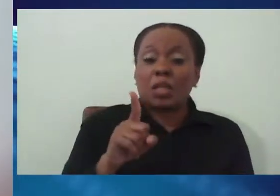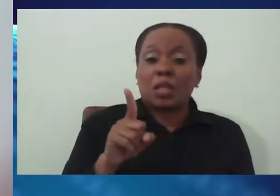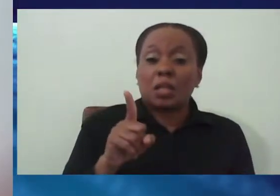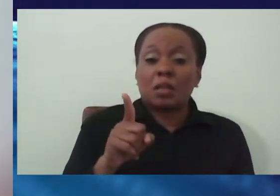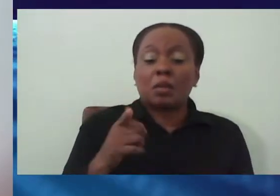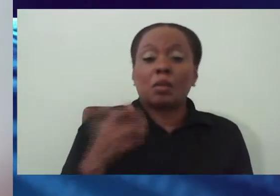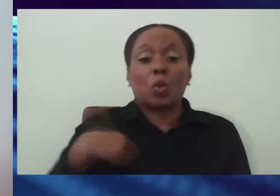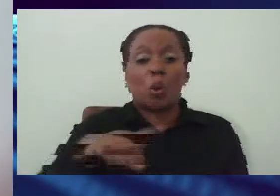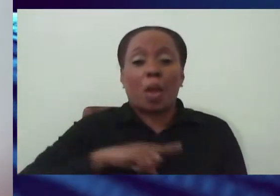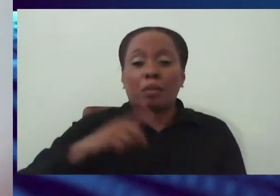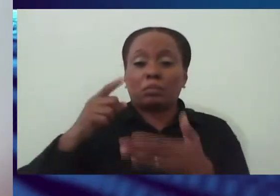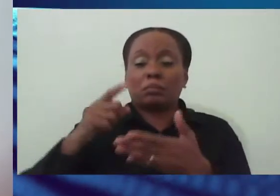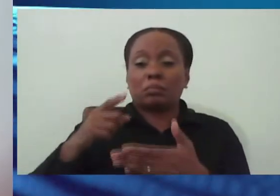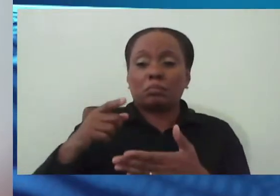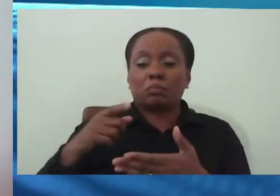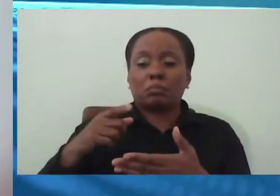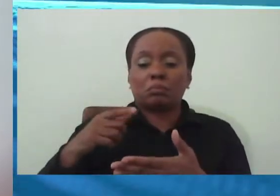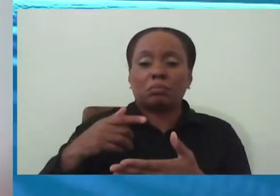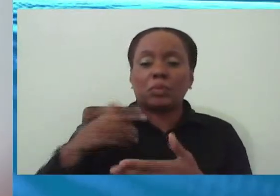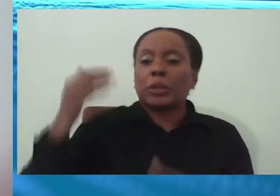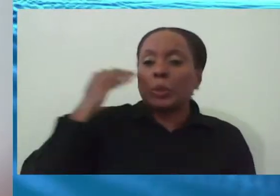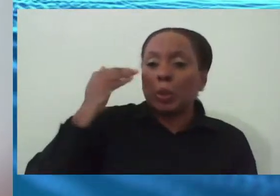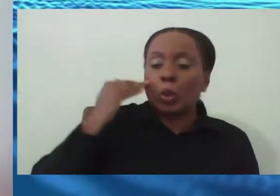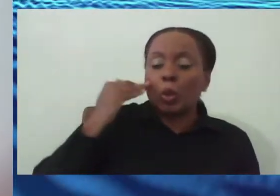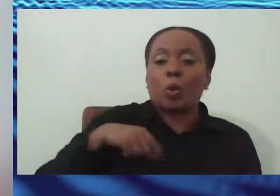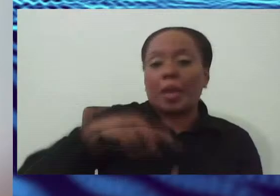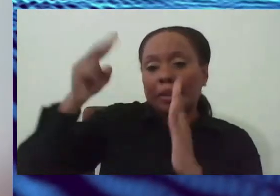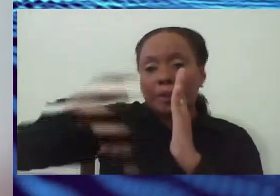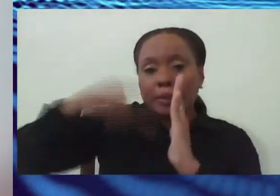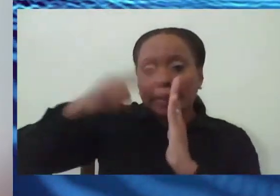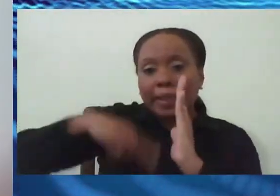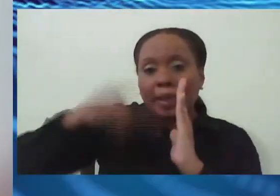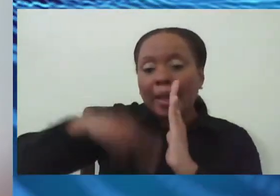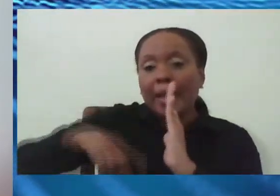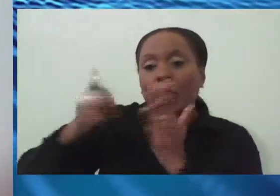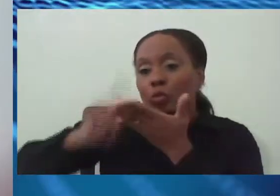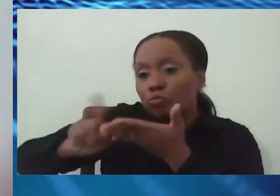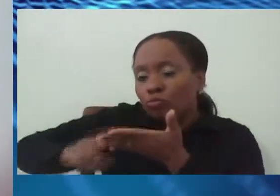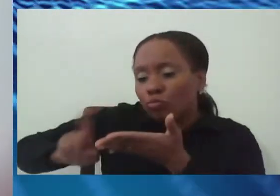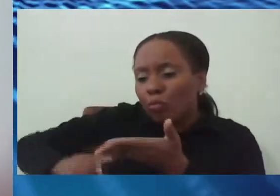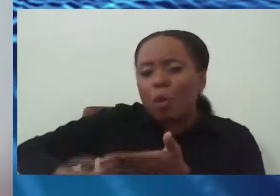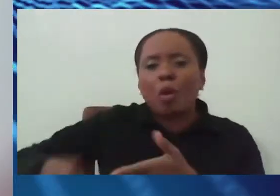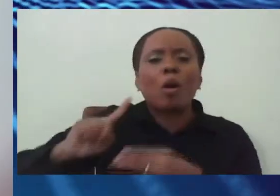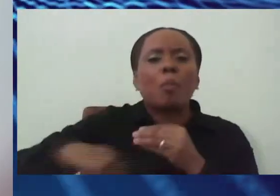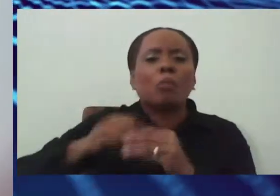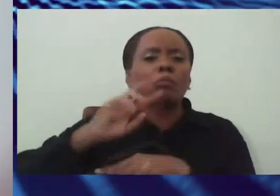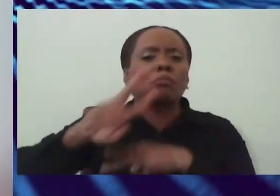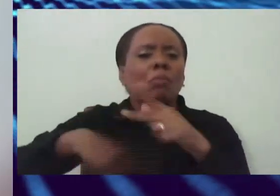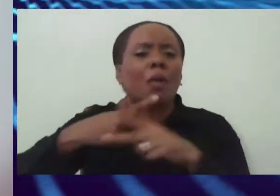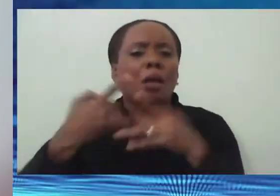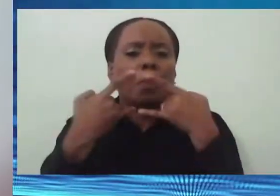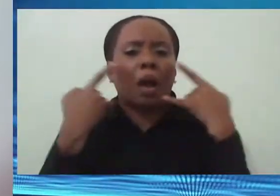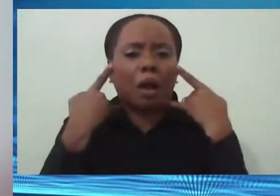research that looks at the types of masks and the effectiveness.